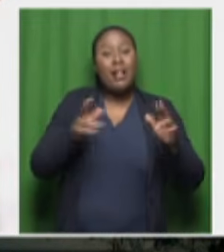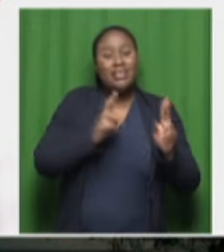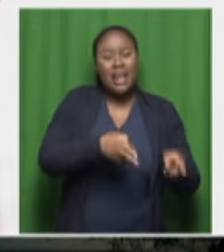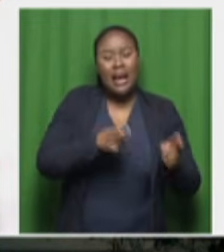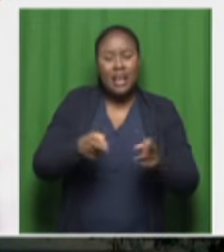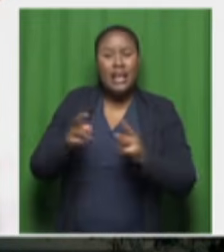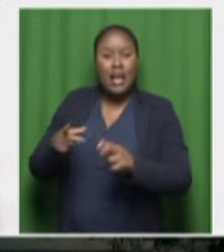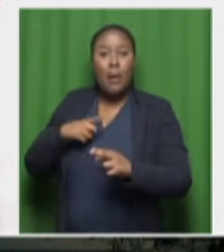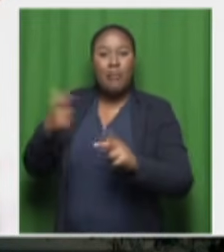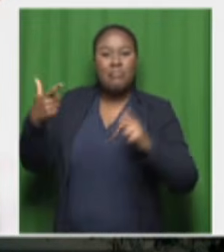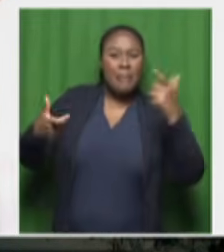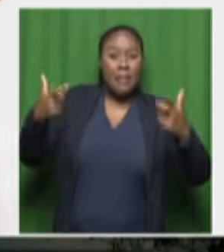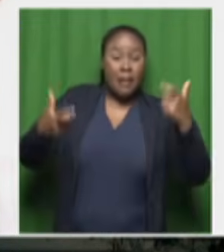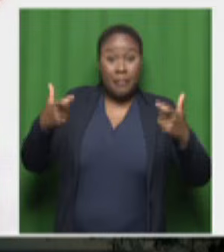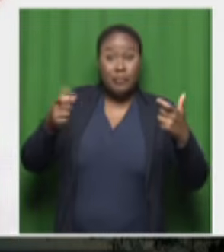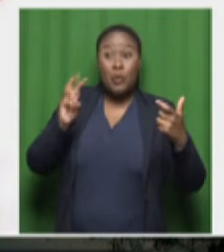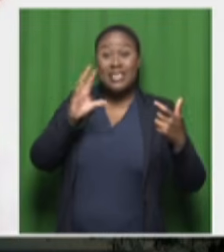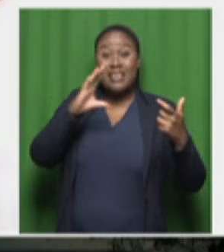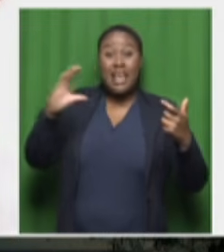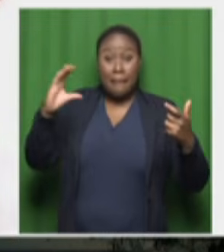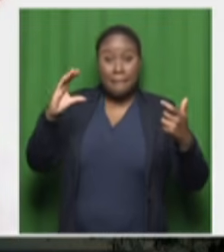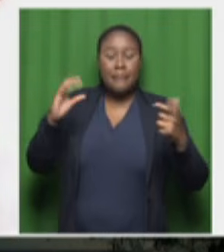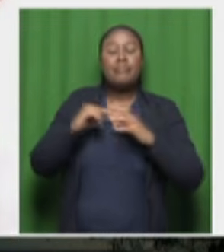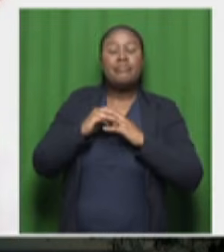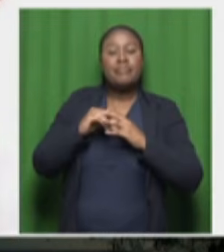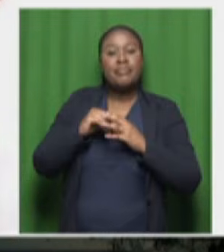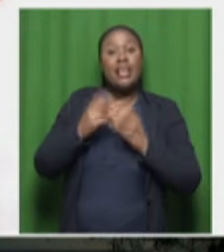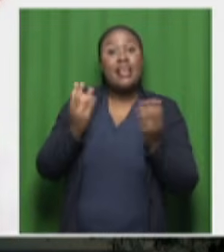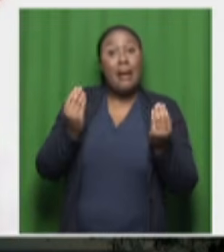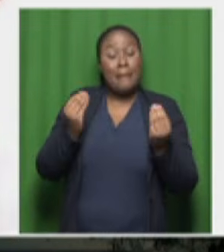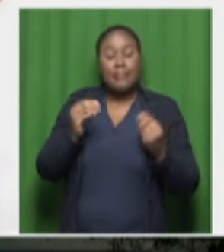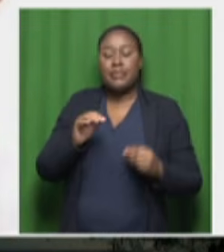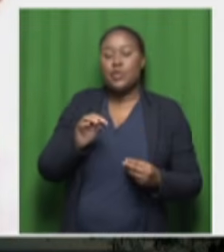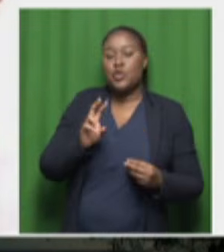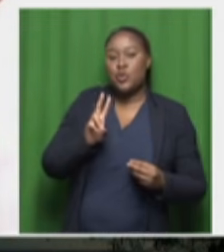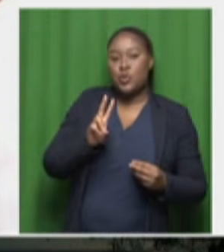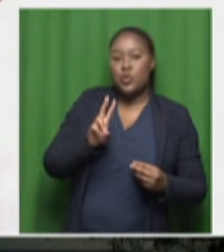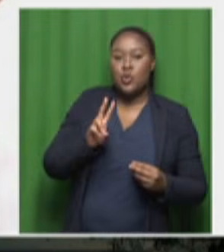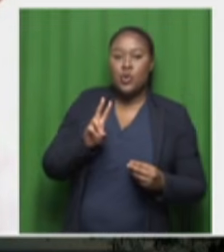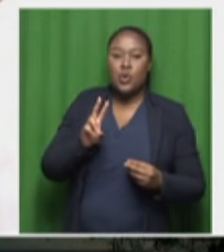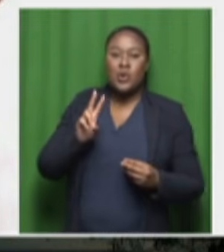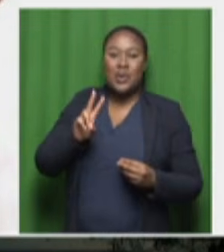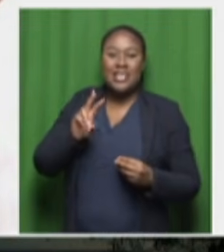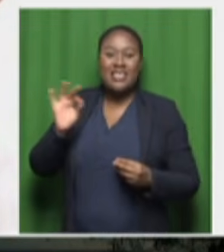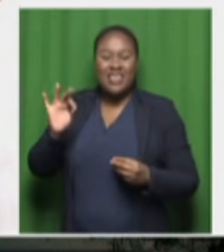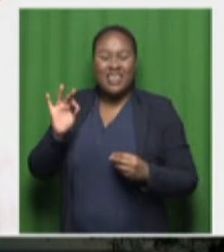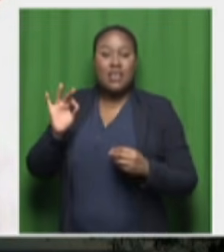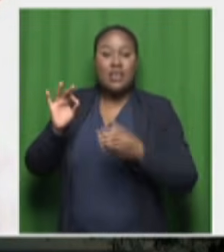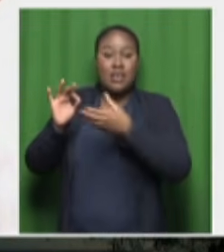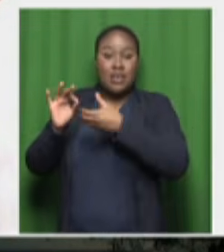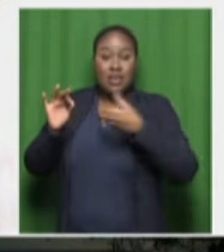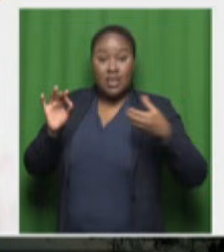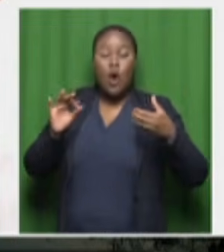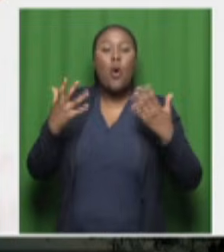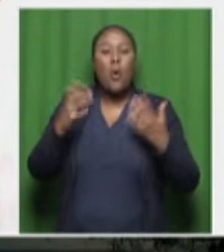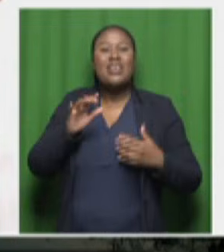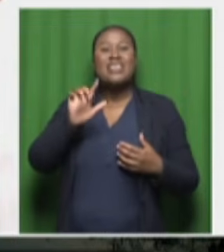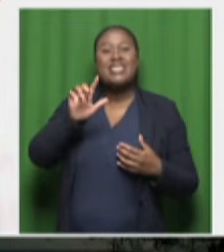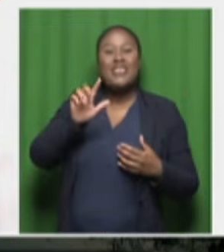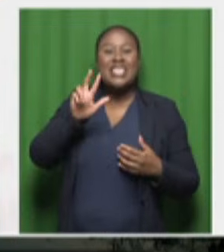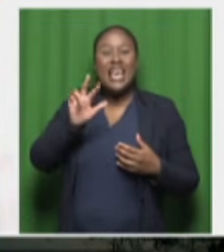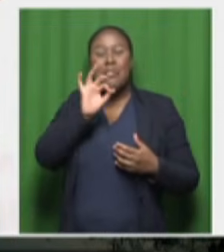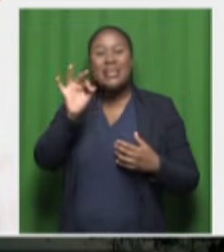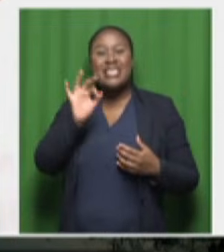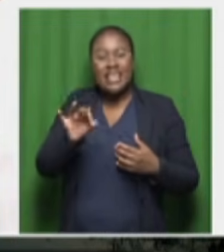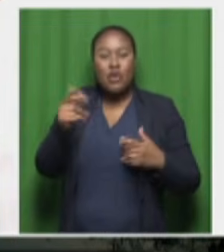Western Cape with 223 or 78% of the 280